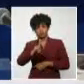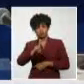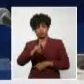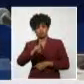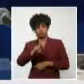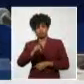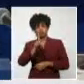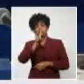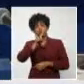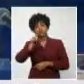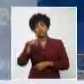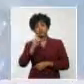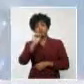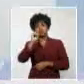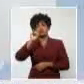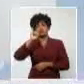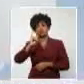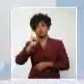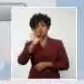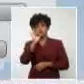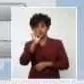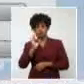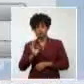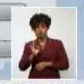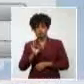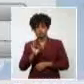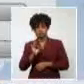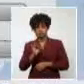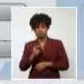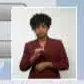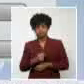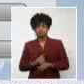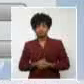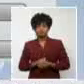21 of them were positive. That amounts to